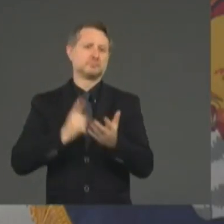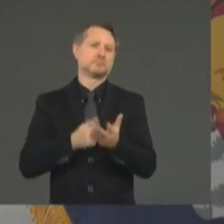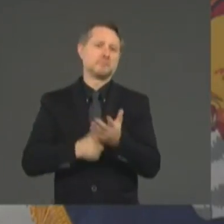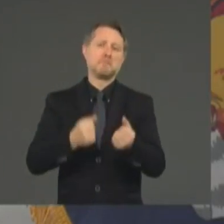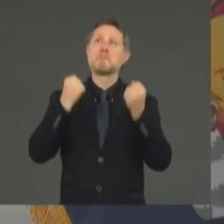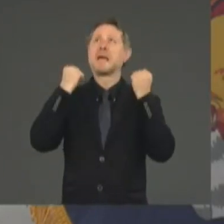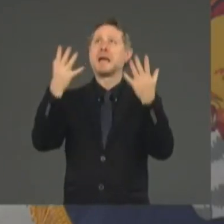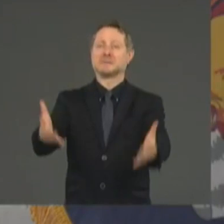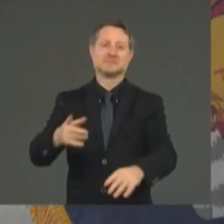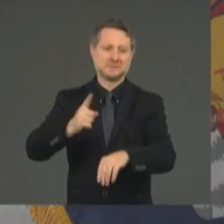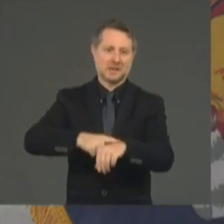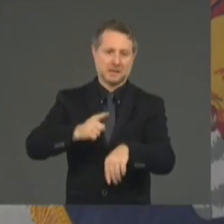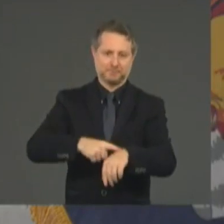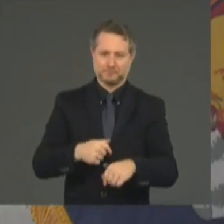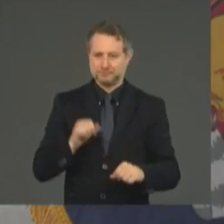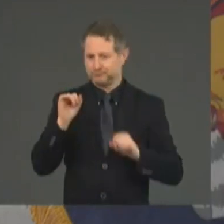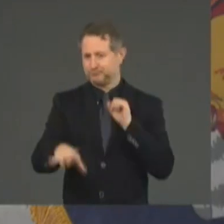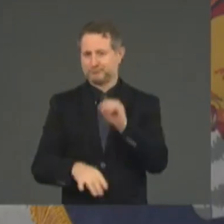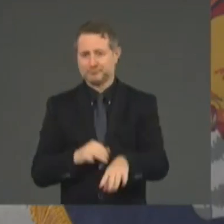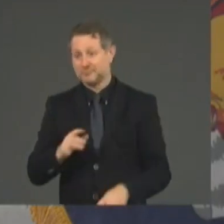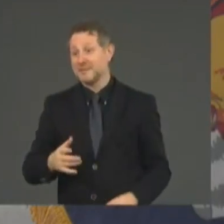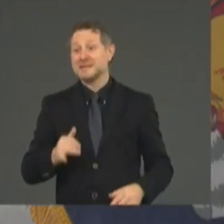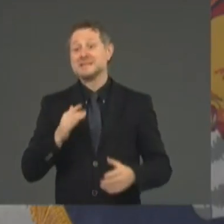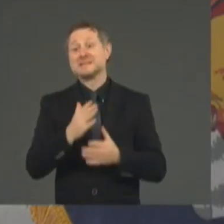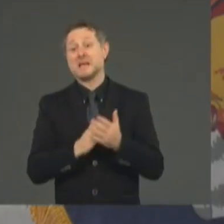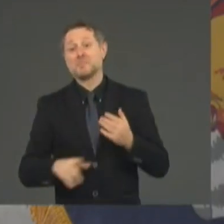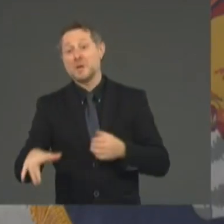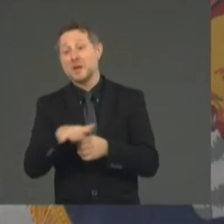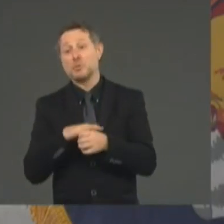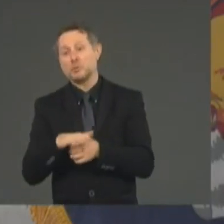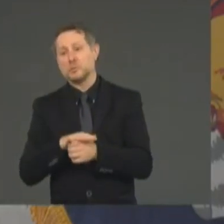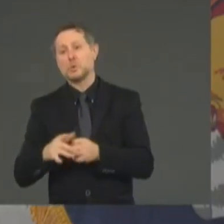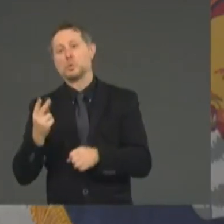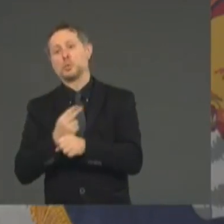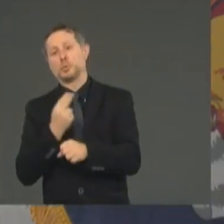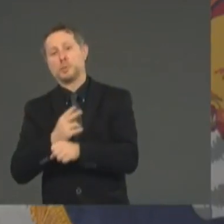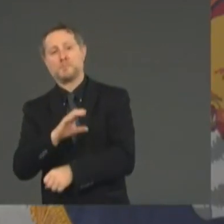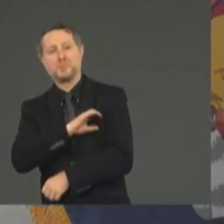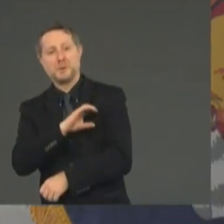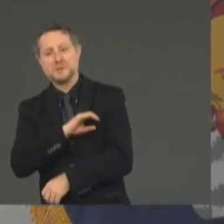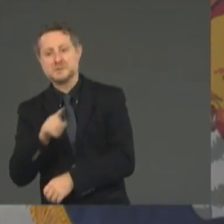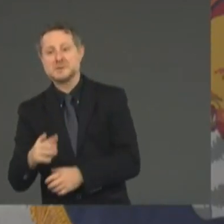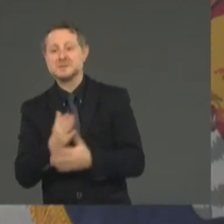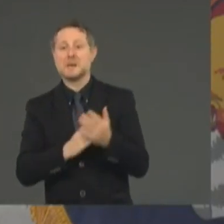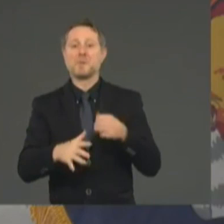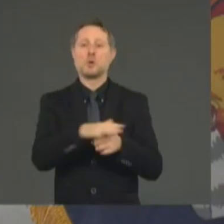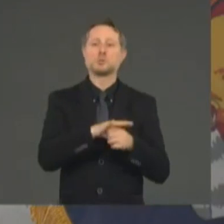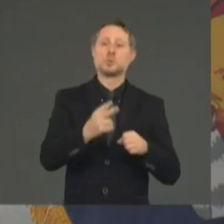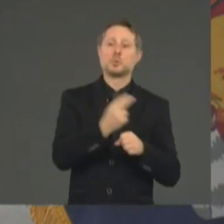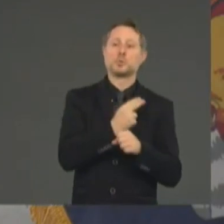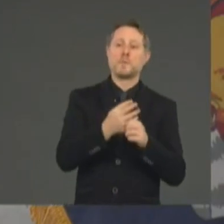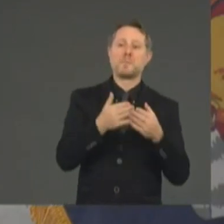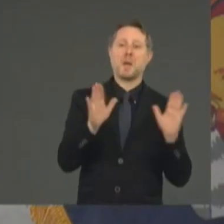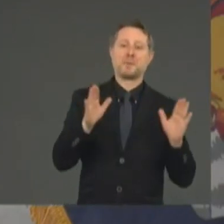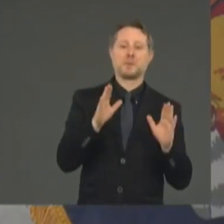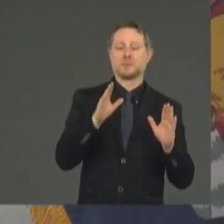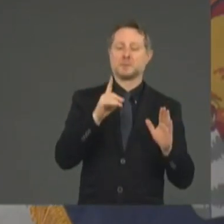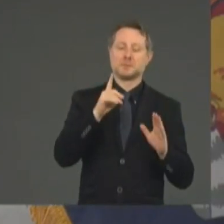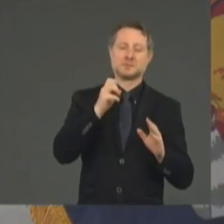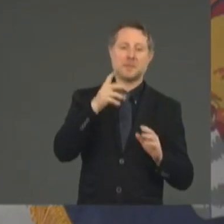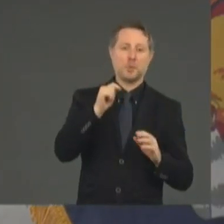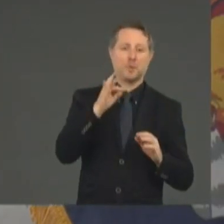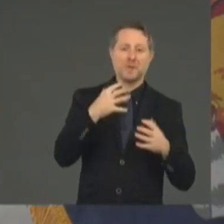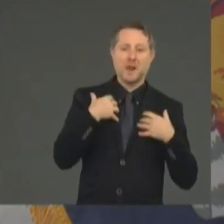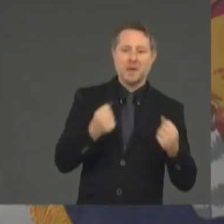health people who will be doing the enforcement. Some localities use police to do the enforcement. That's up to the local governments.